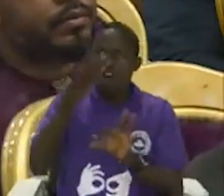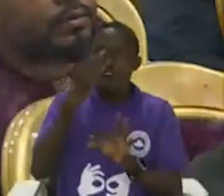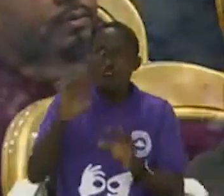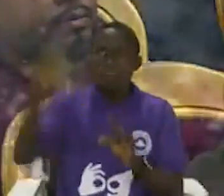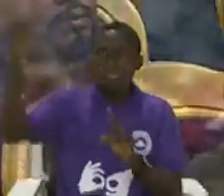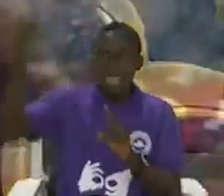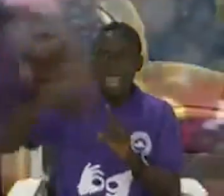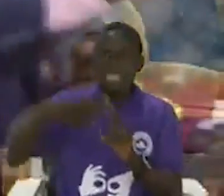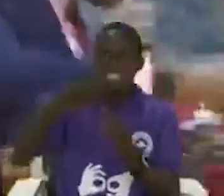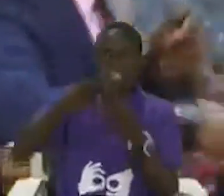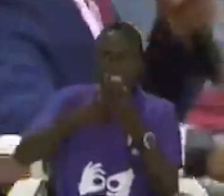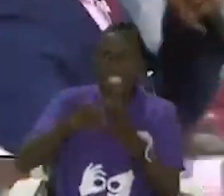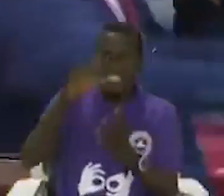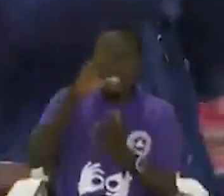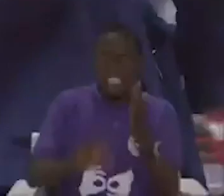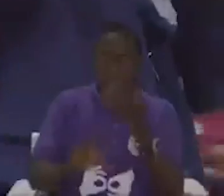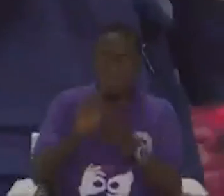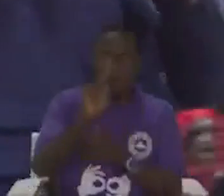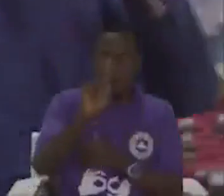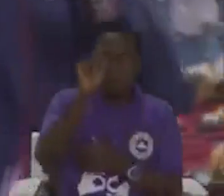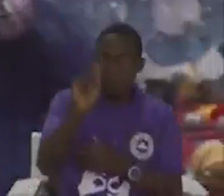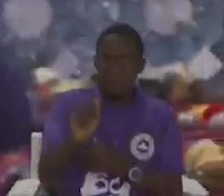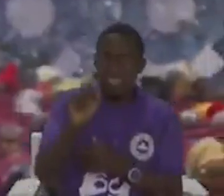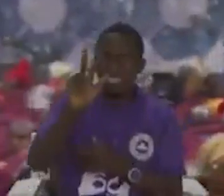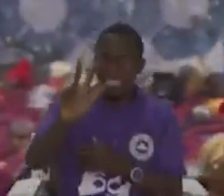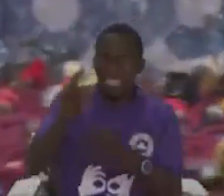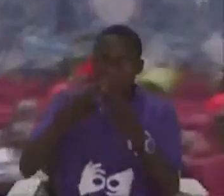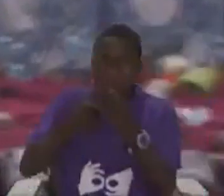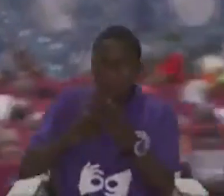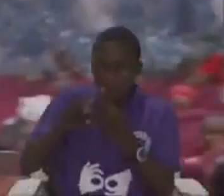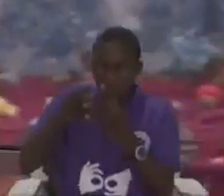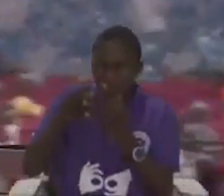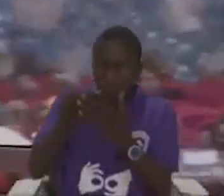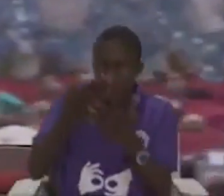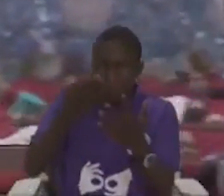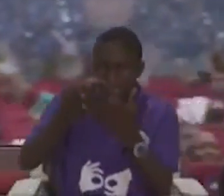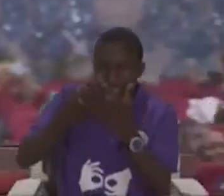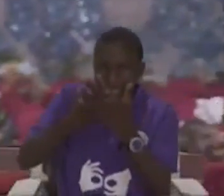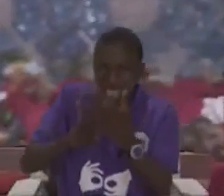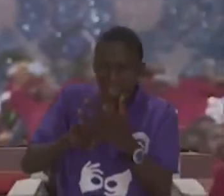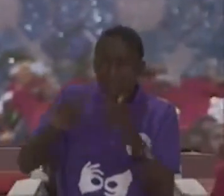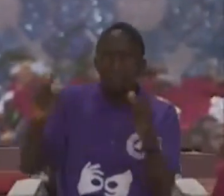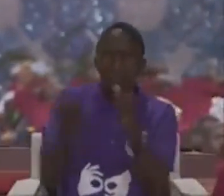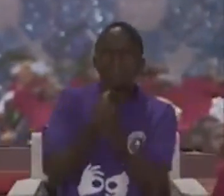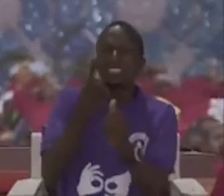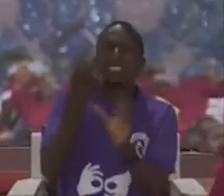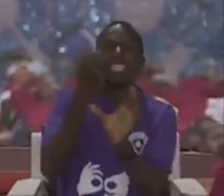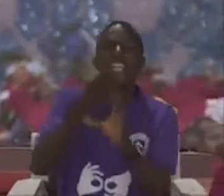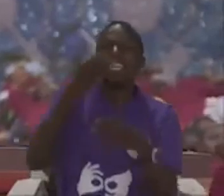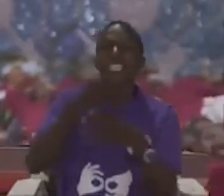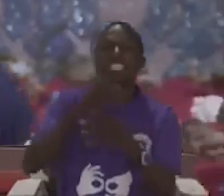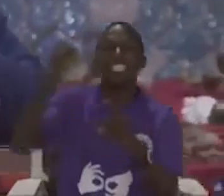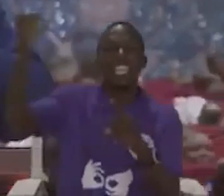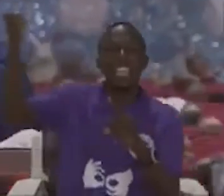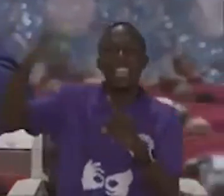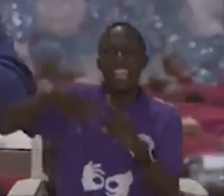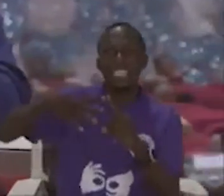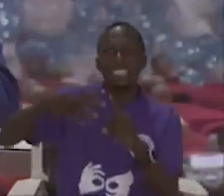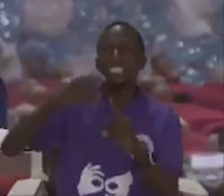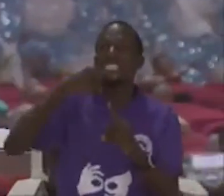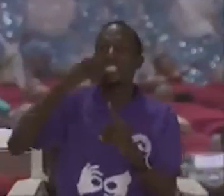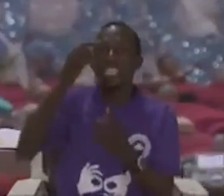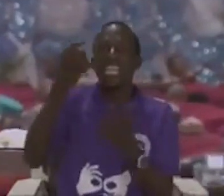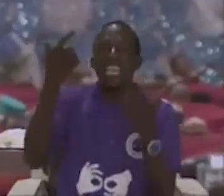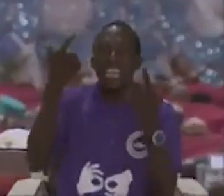verse 3. Genesis chapter 1 verse 3. Before he started any word of dominion, he first created light. He said, let there